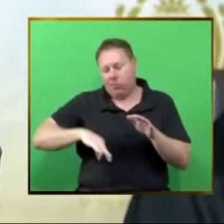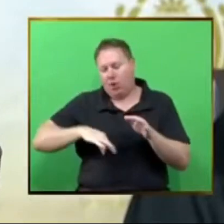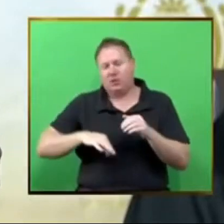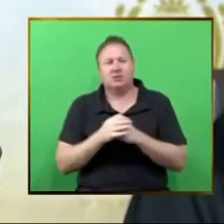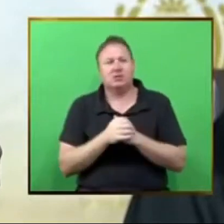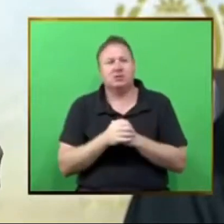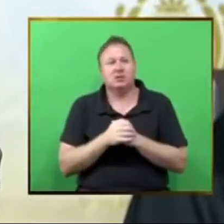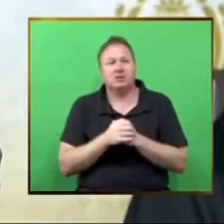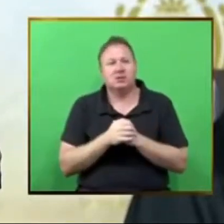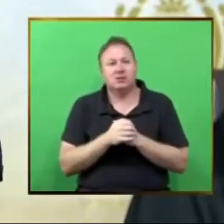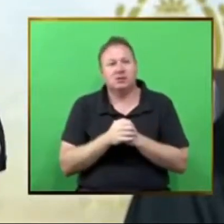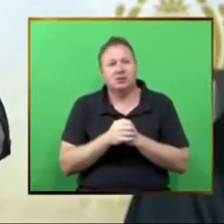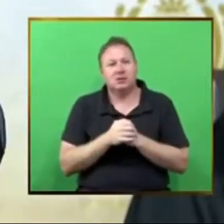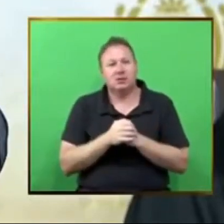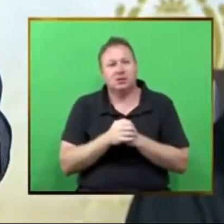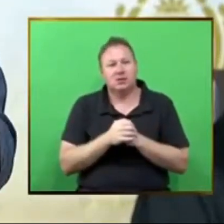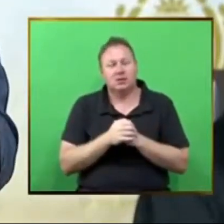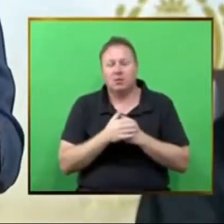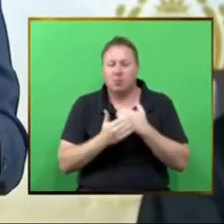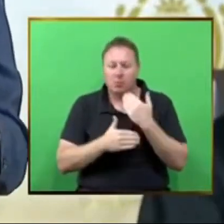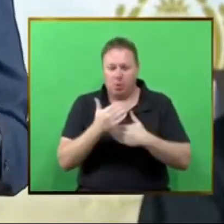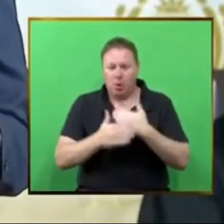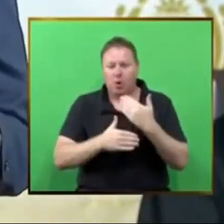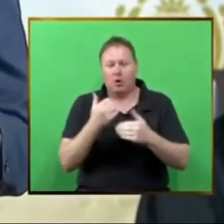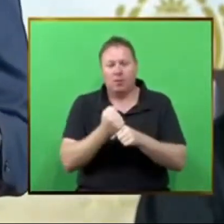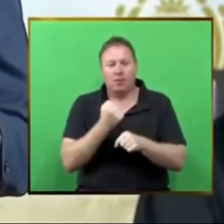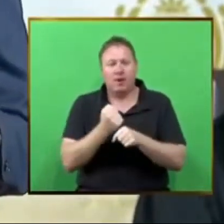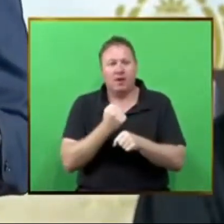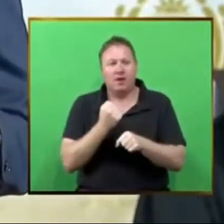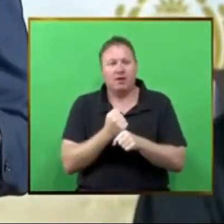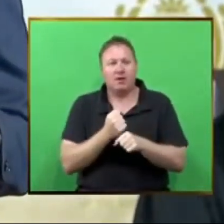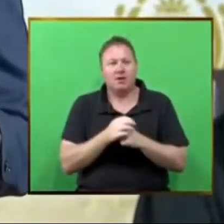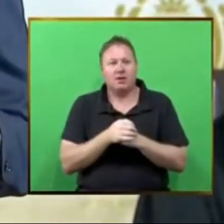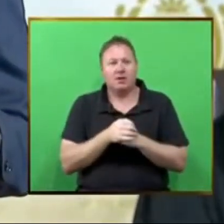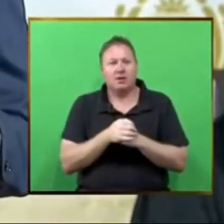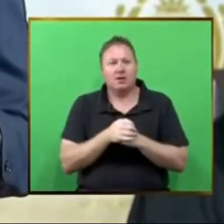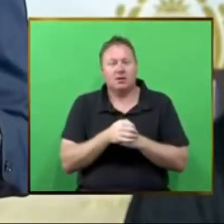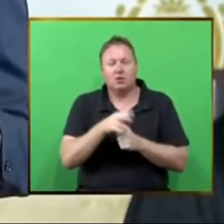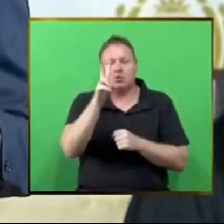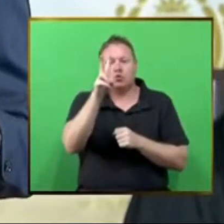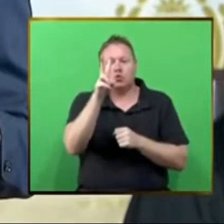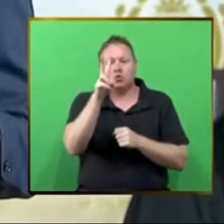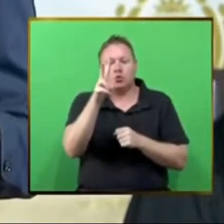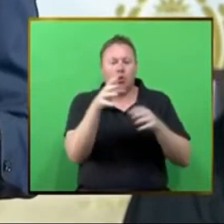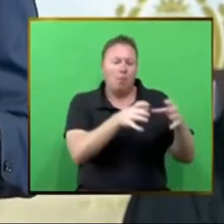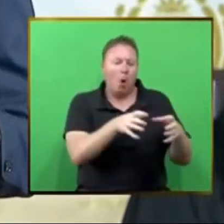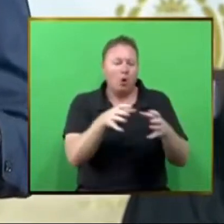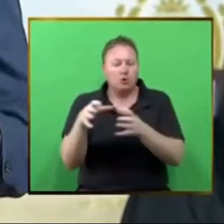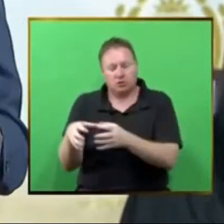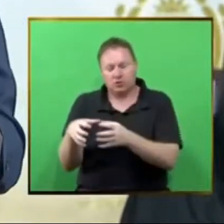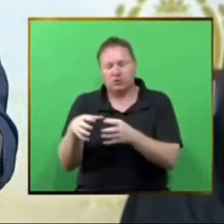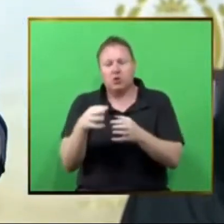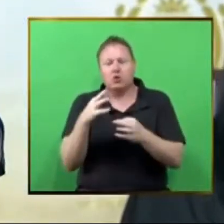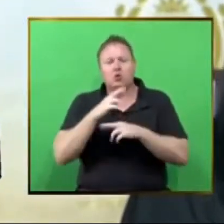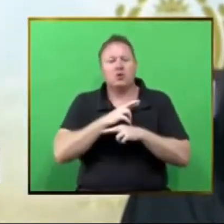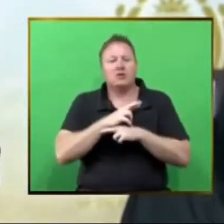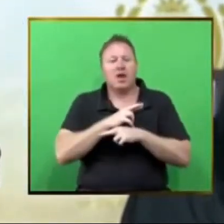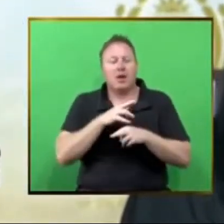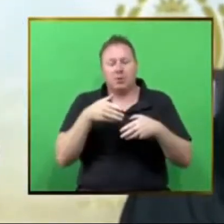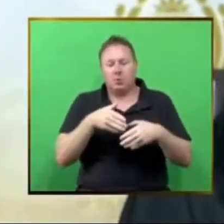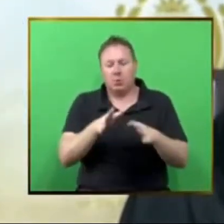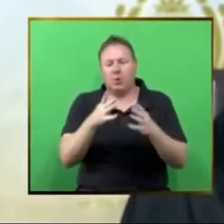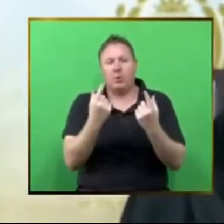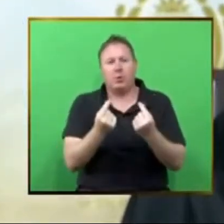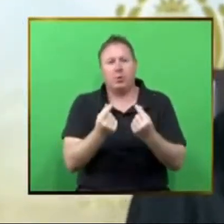Speaker, progress has been made on the two-pot retirement system since I last addressed you during